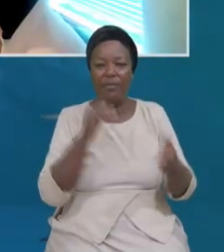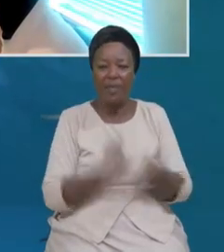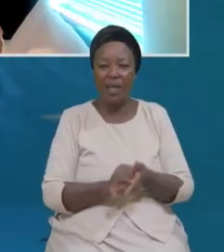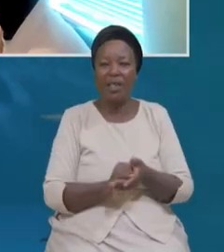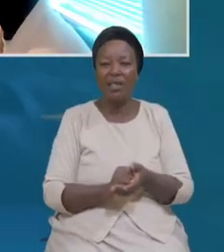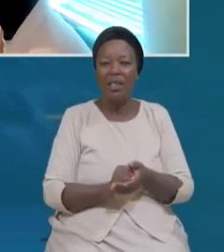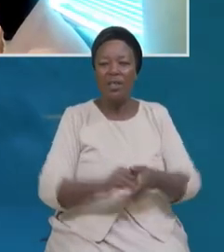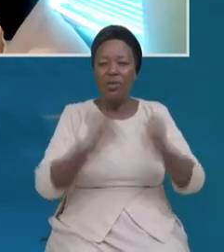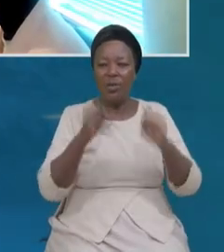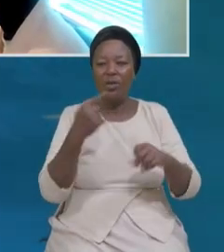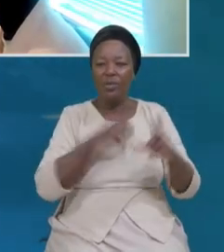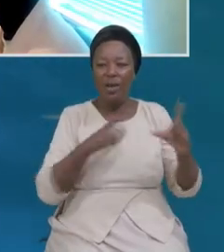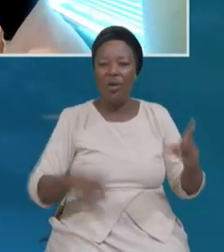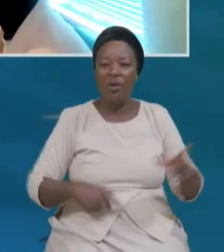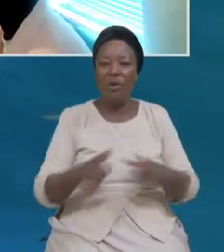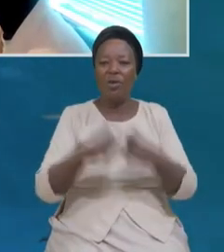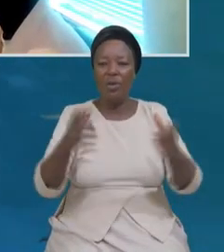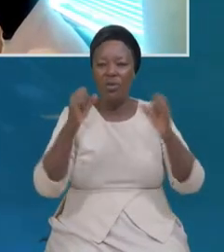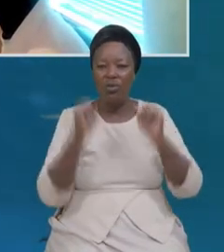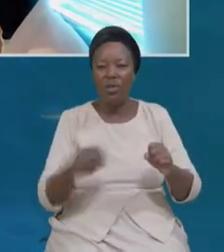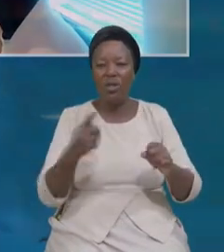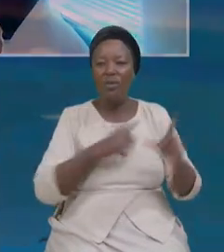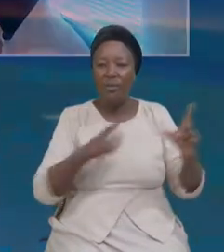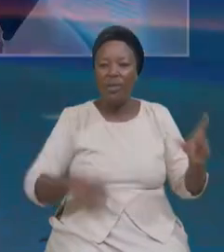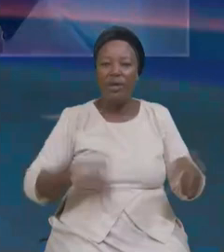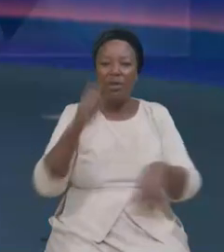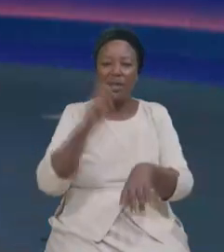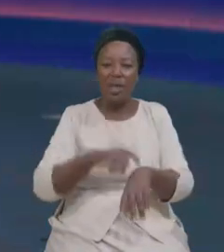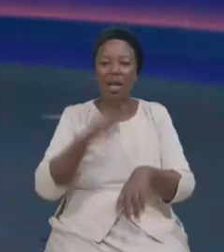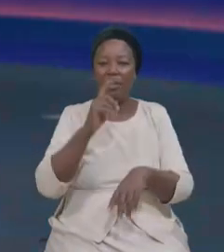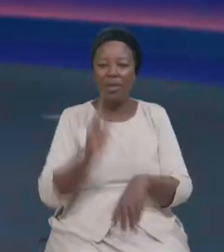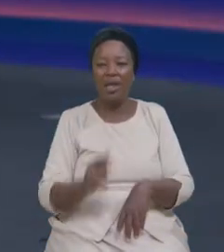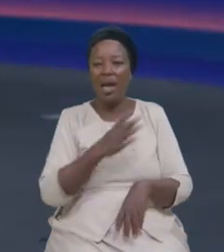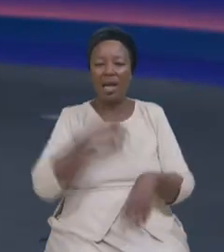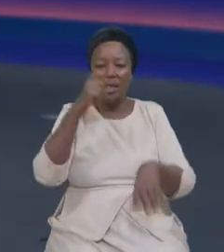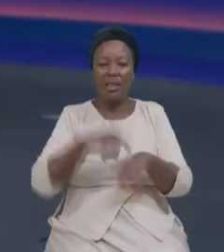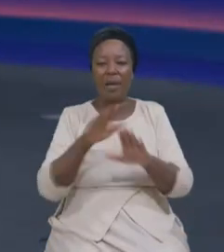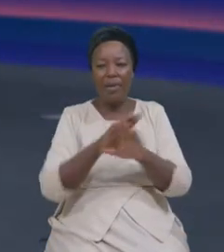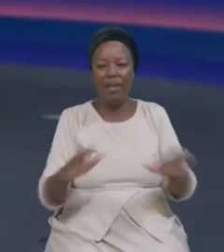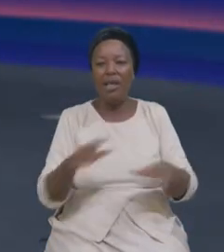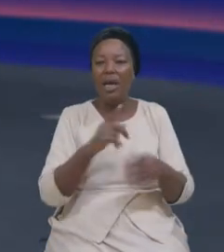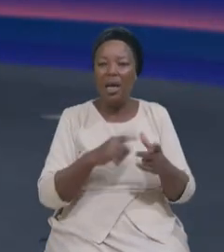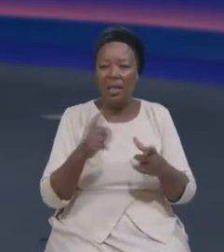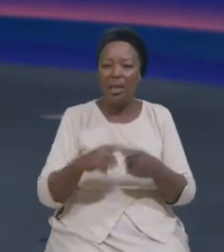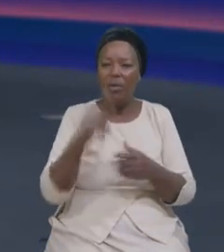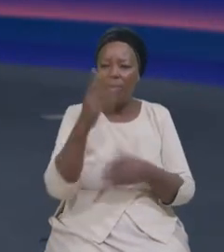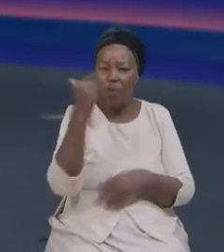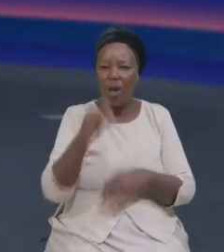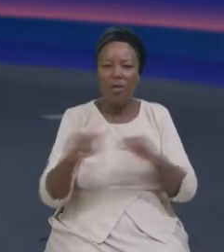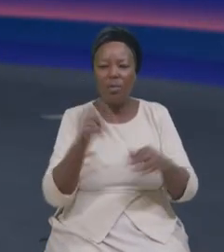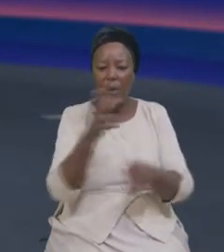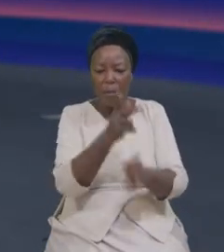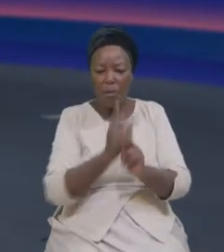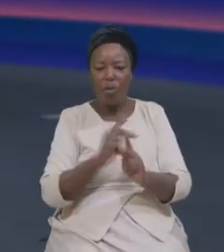Lord, supernatural strength from the Lord, timely and timeless. Why do we put those two words